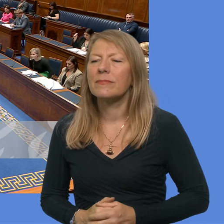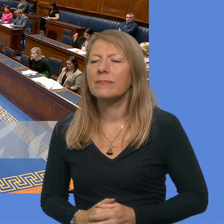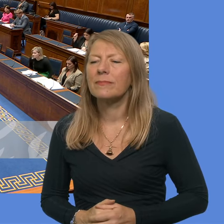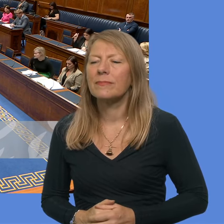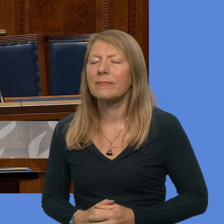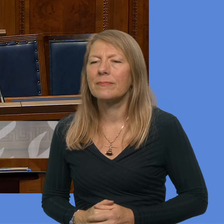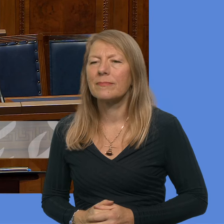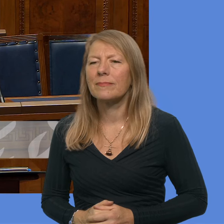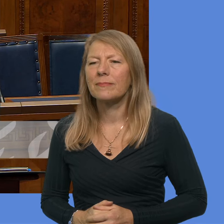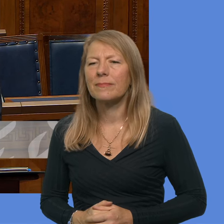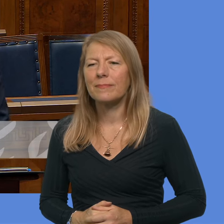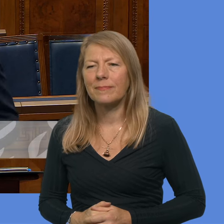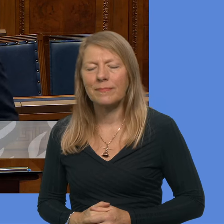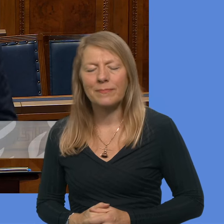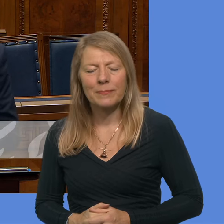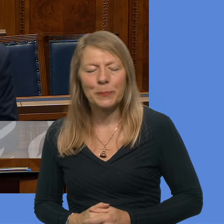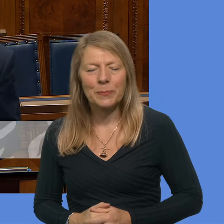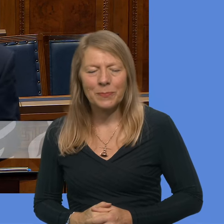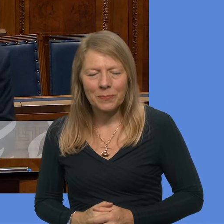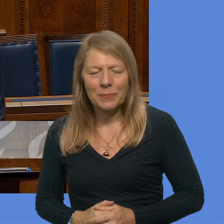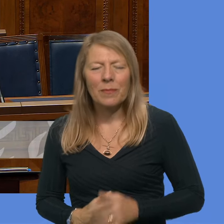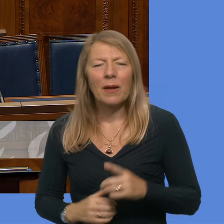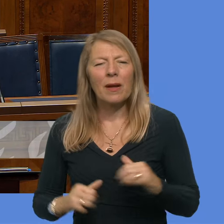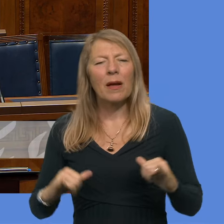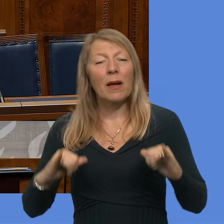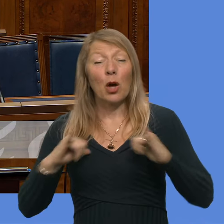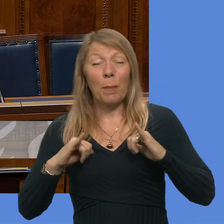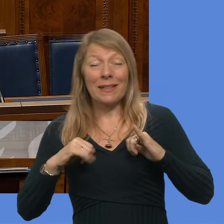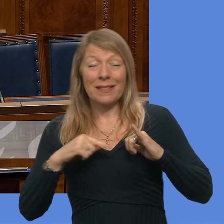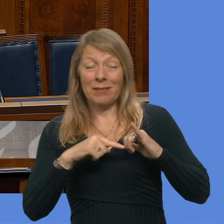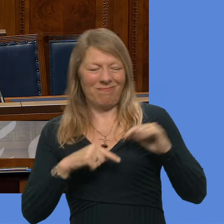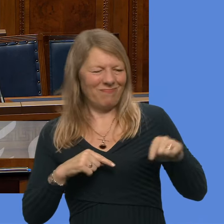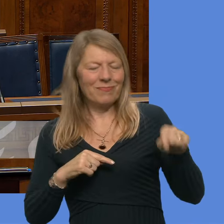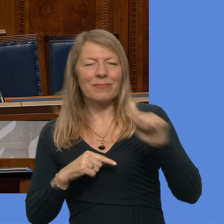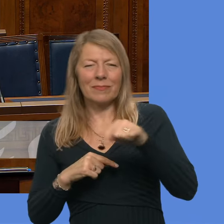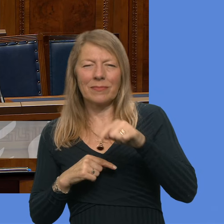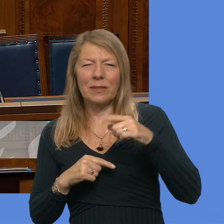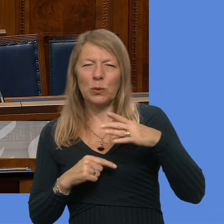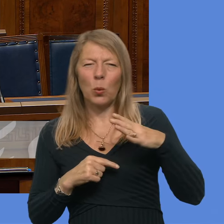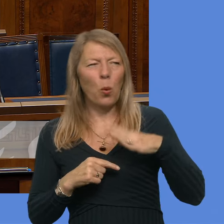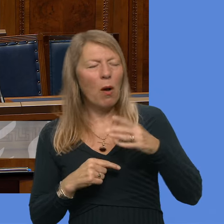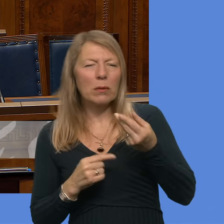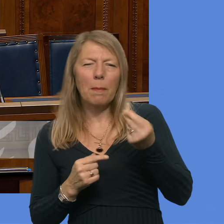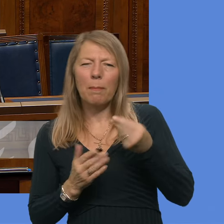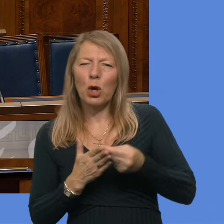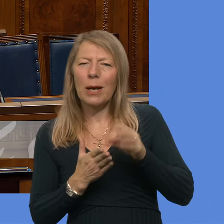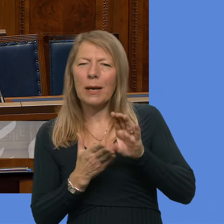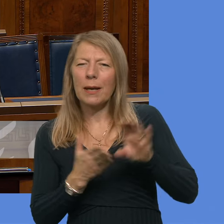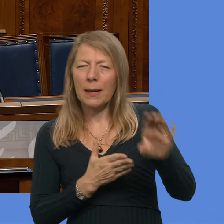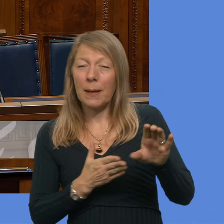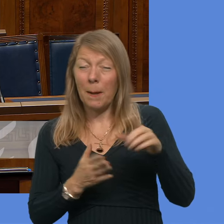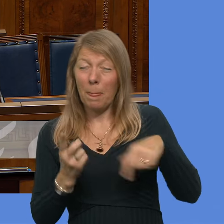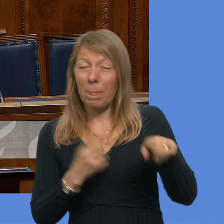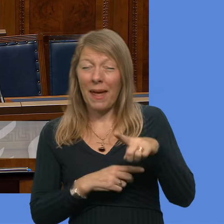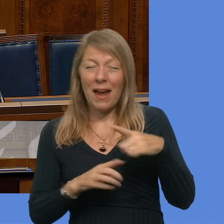Tax is one of several factors that companies consider when making investment decisions. However, the way in which Treasury proposed to deduct funding from the executive block grant at a